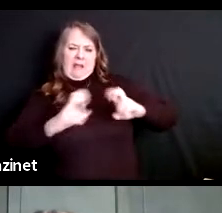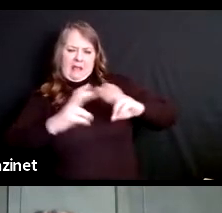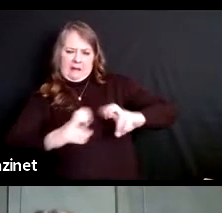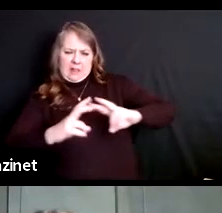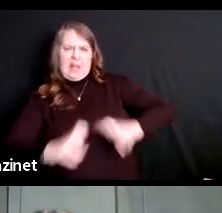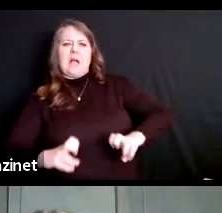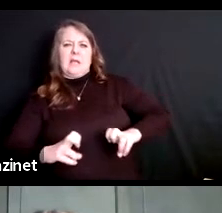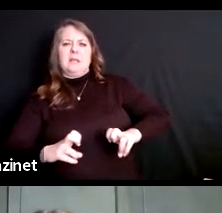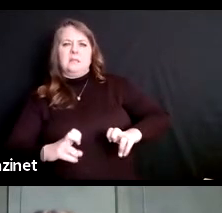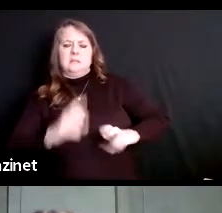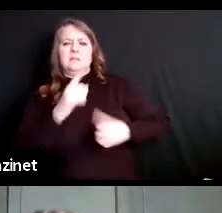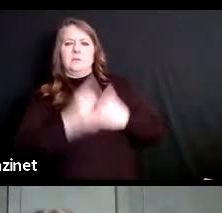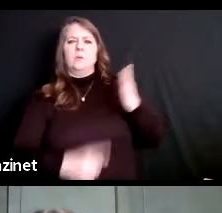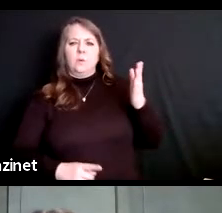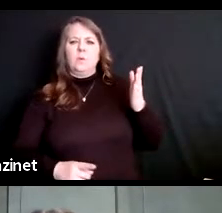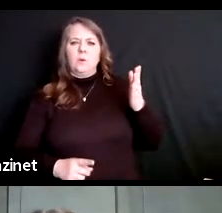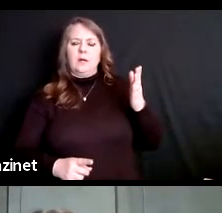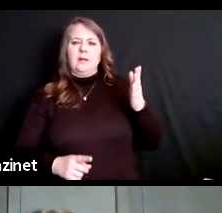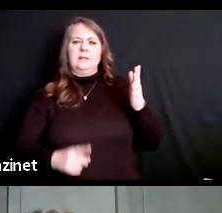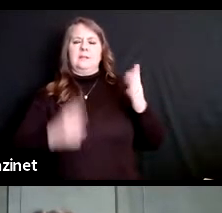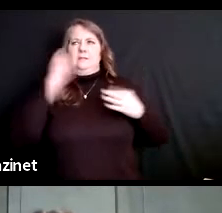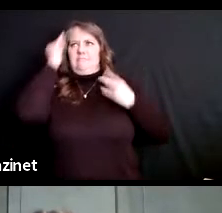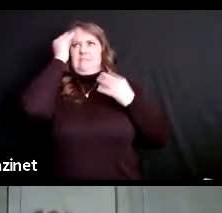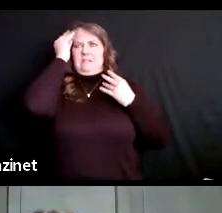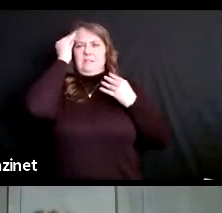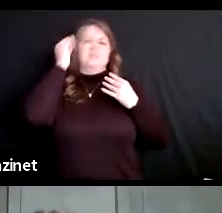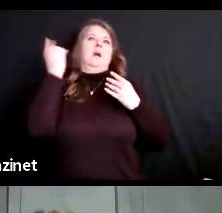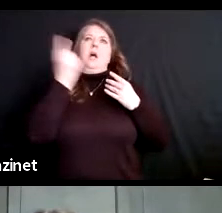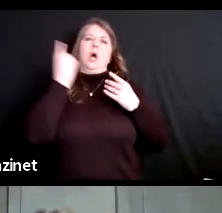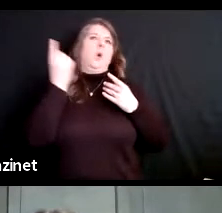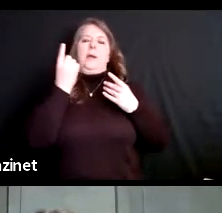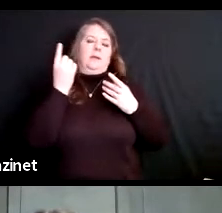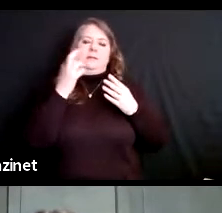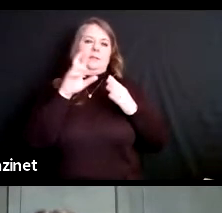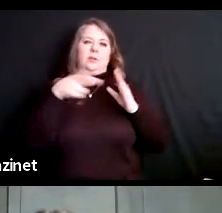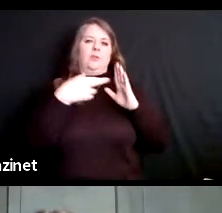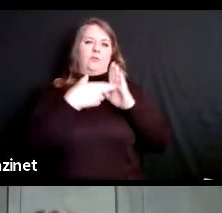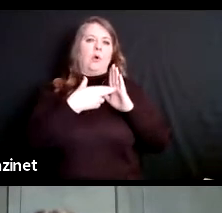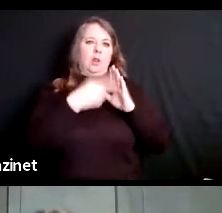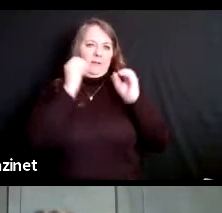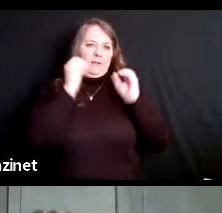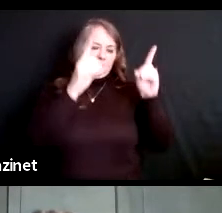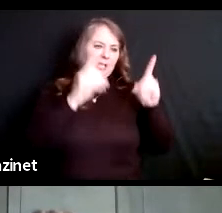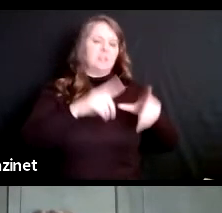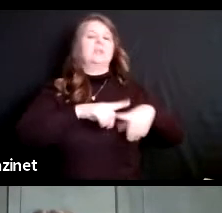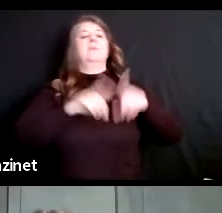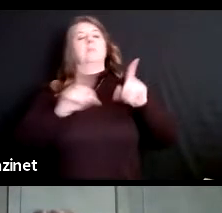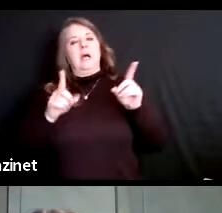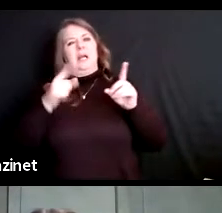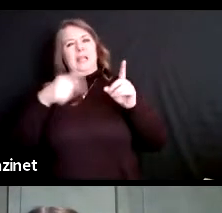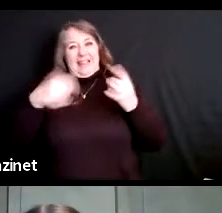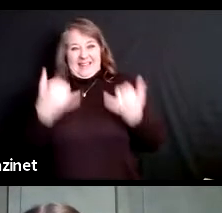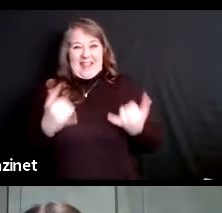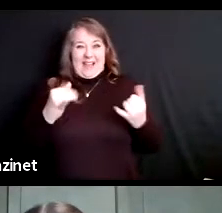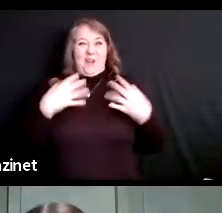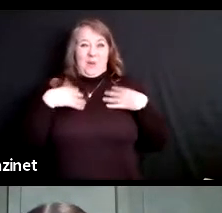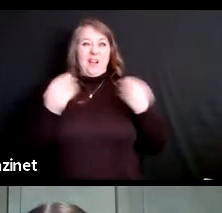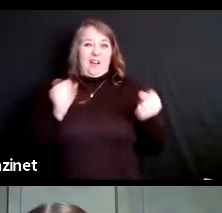is considered and always been a role of education, and now you find yourself in a health